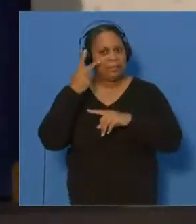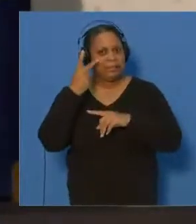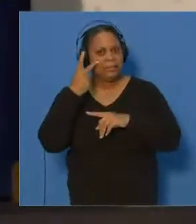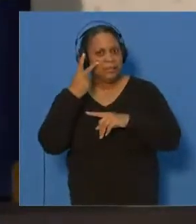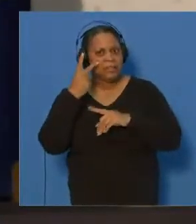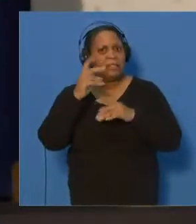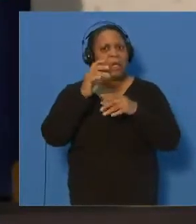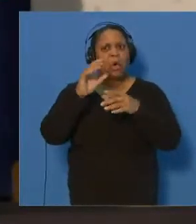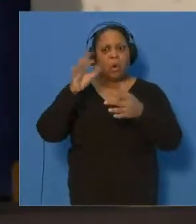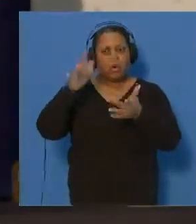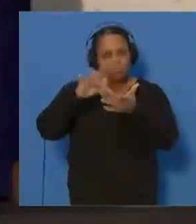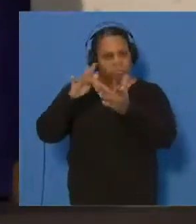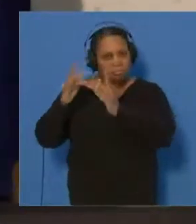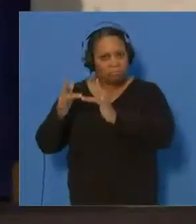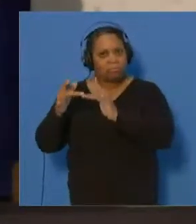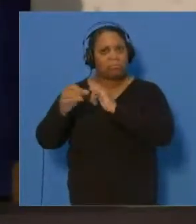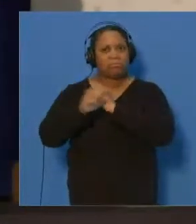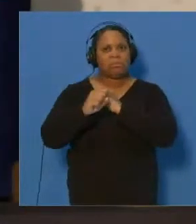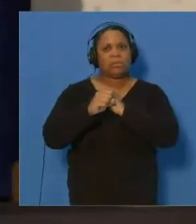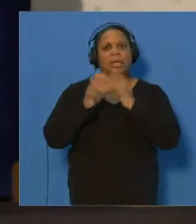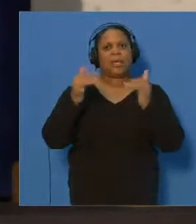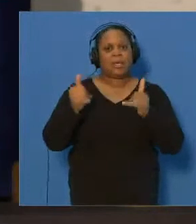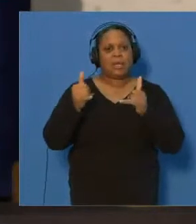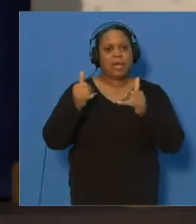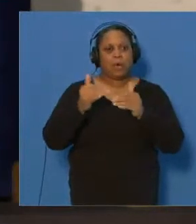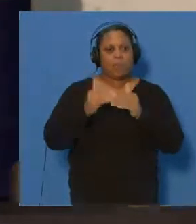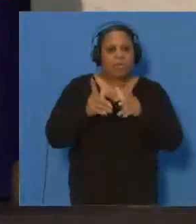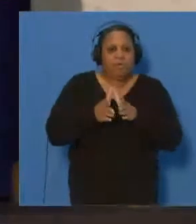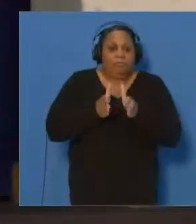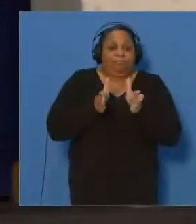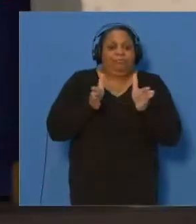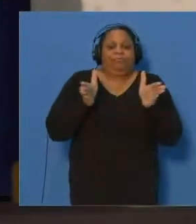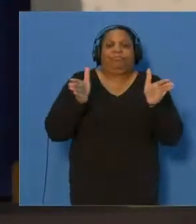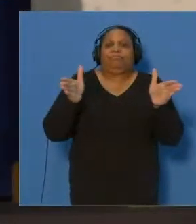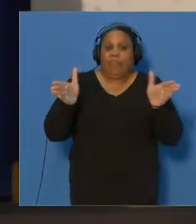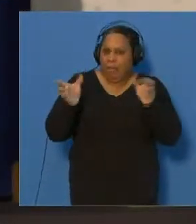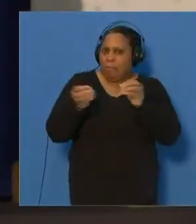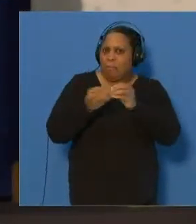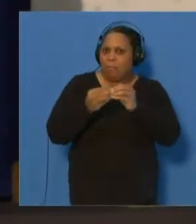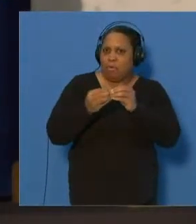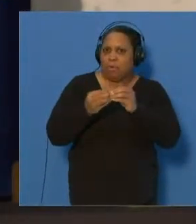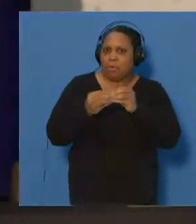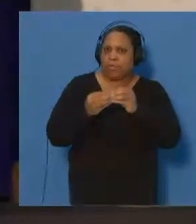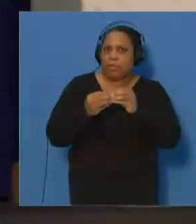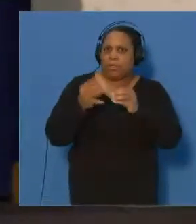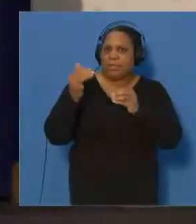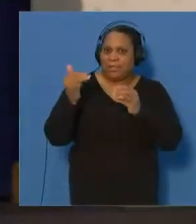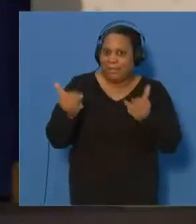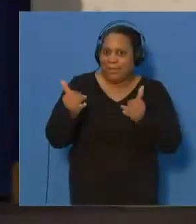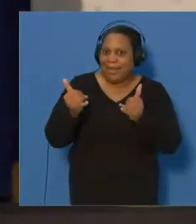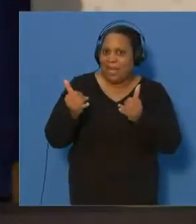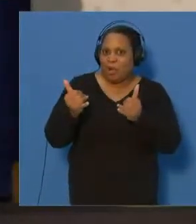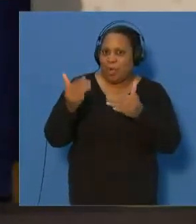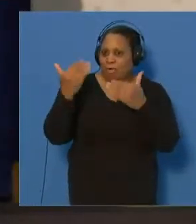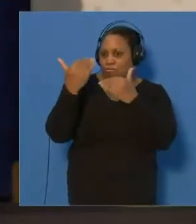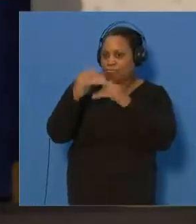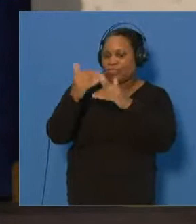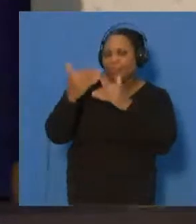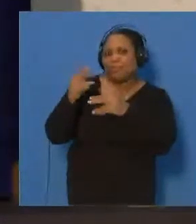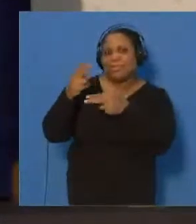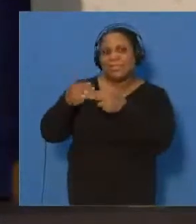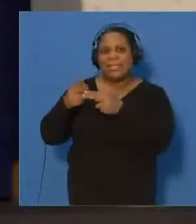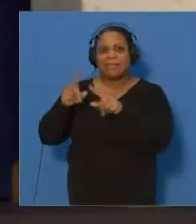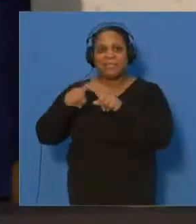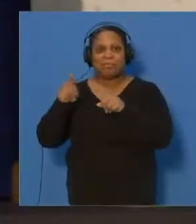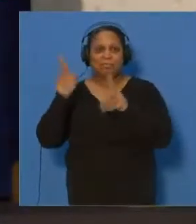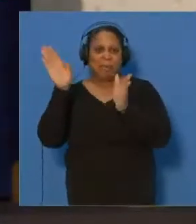opened it up so more people. So there would be smaller names in the surname part, but less days